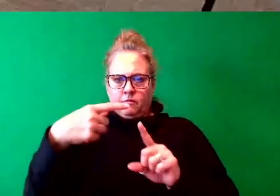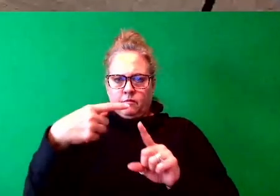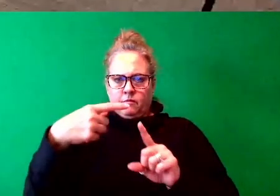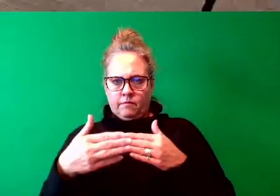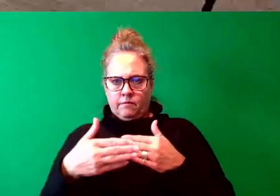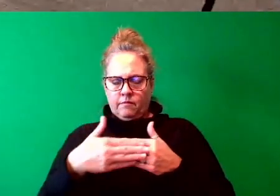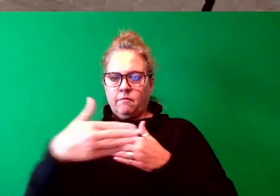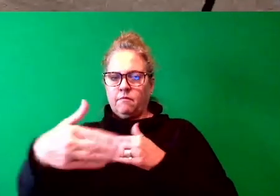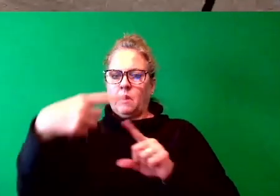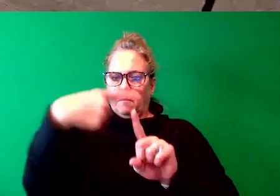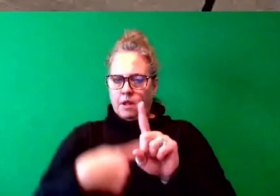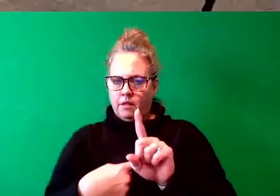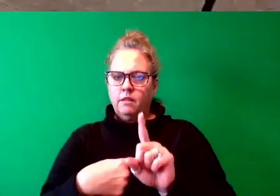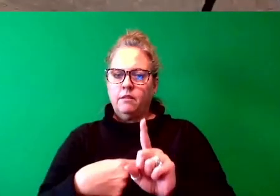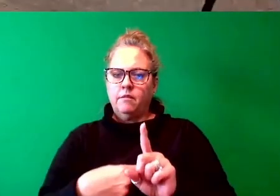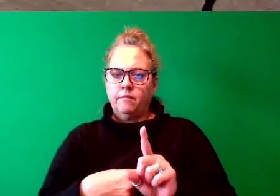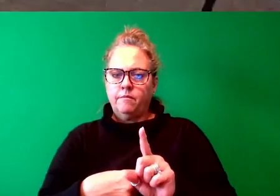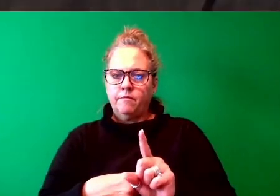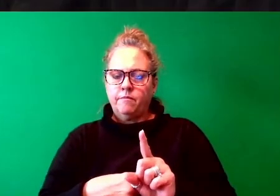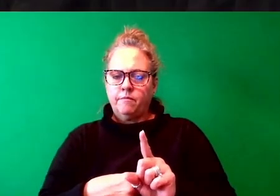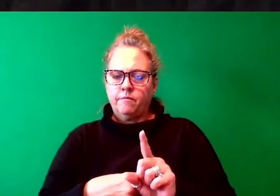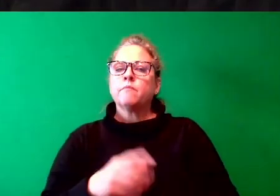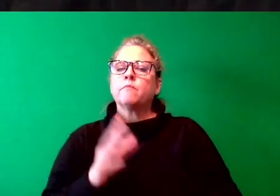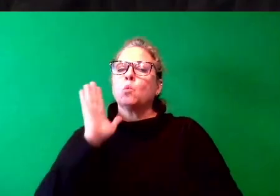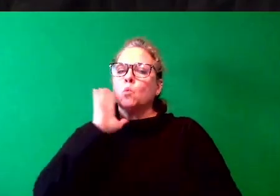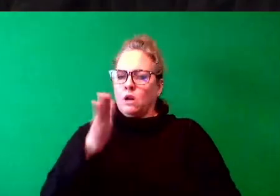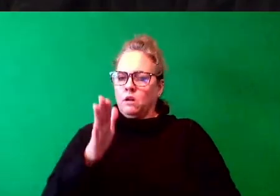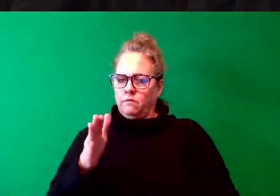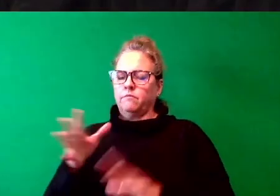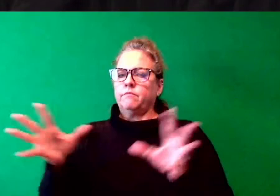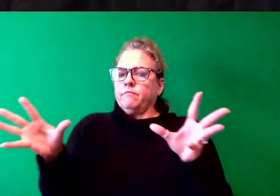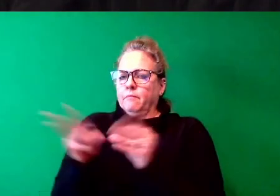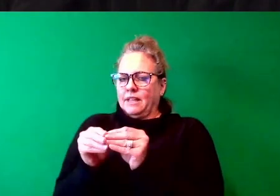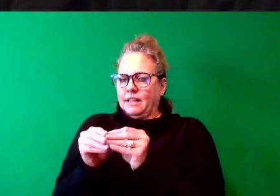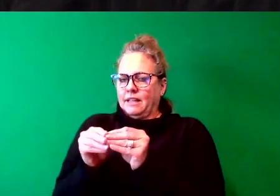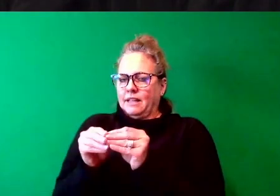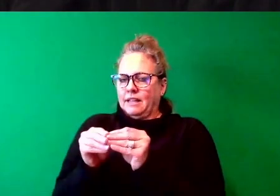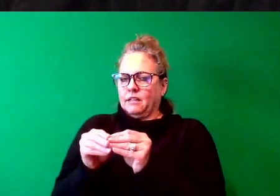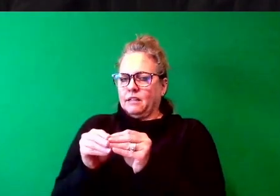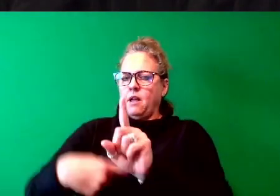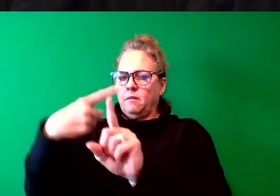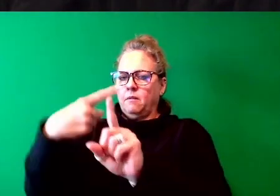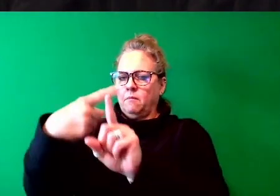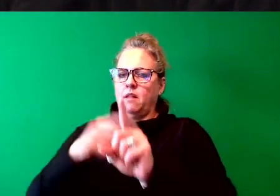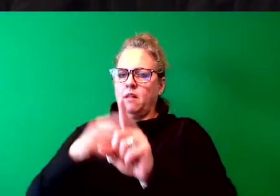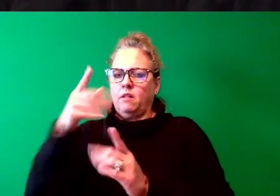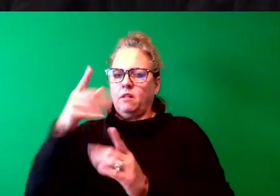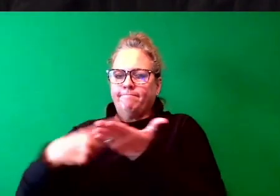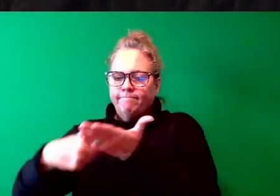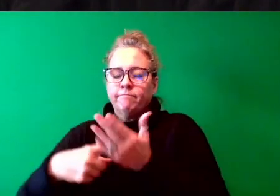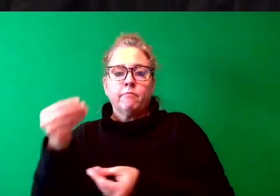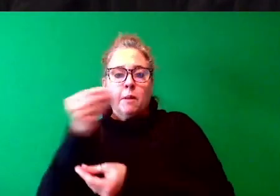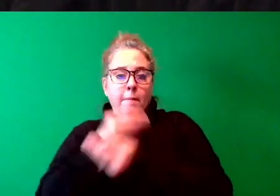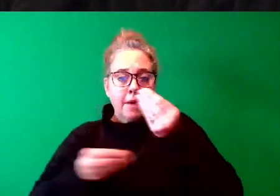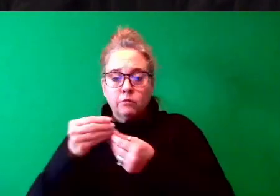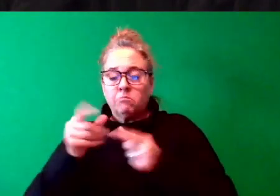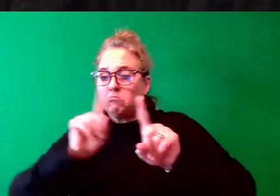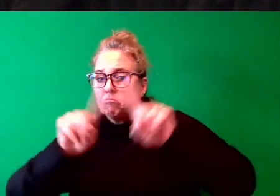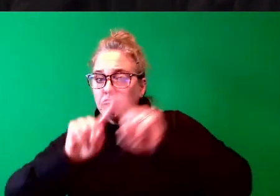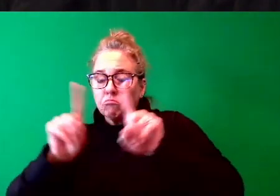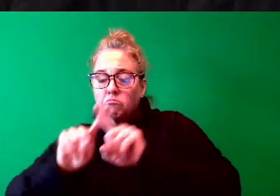work group to talk about budget and other topics, and any Board of Health member who would like to be part